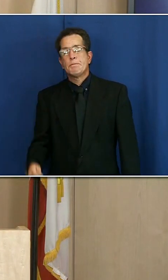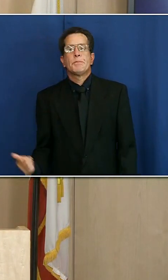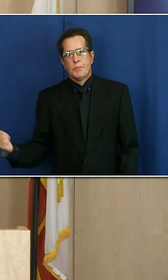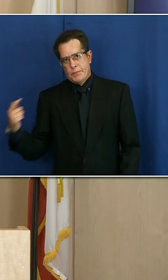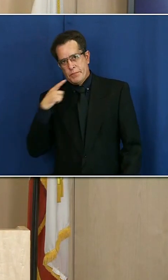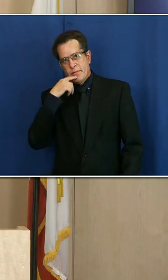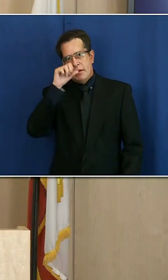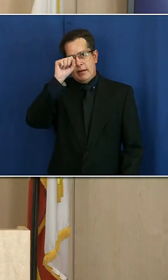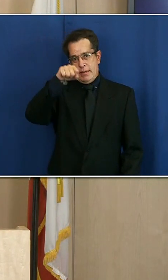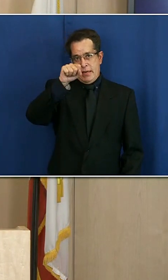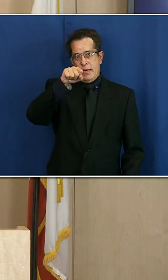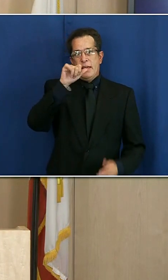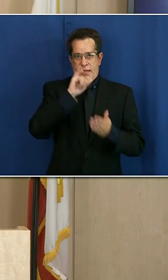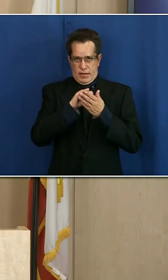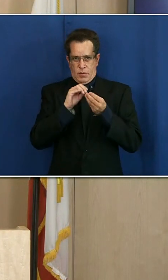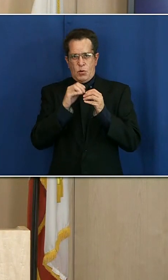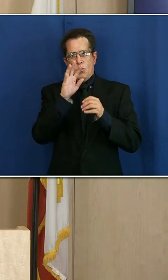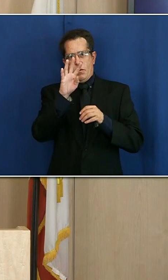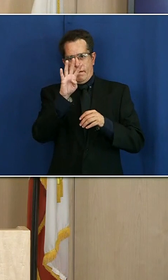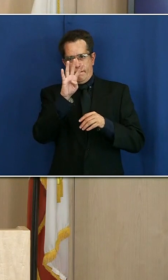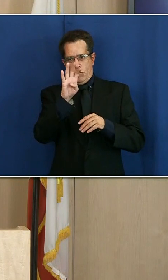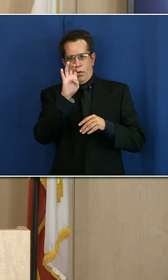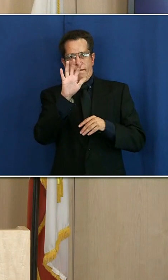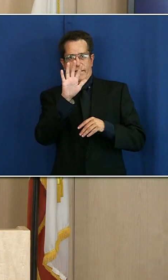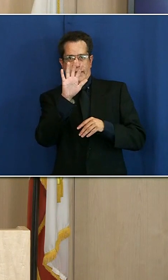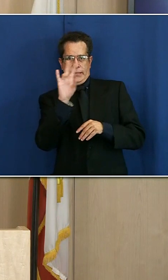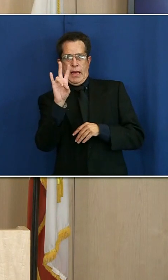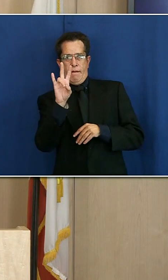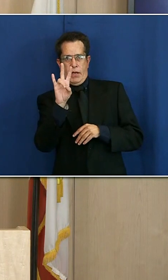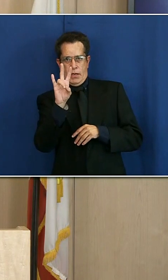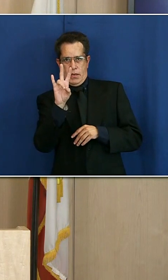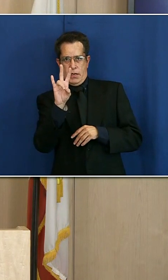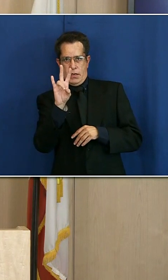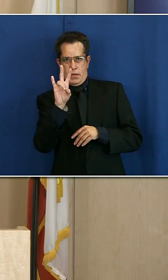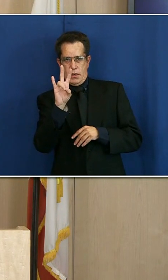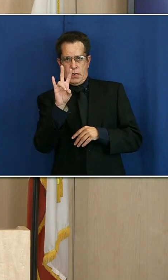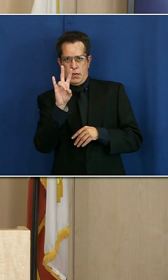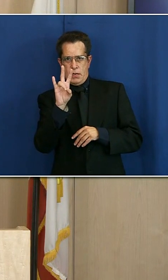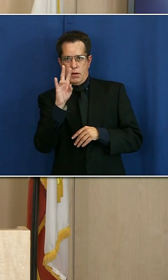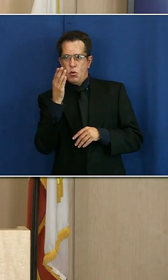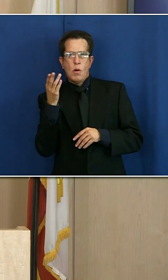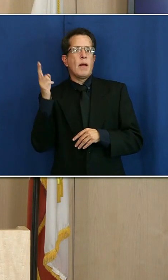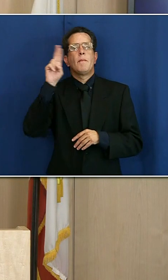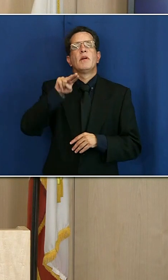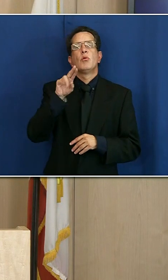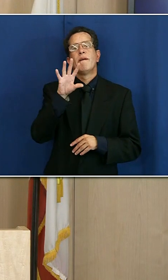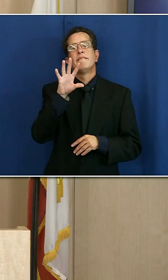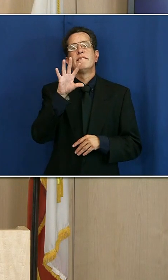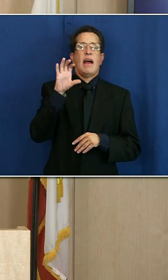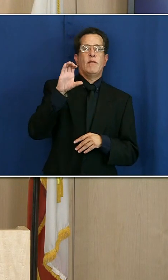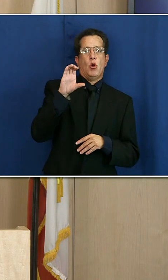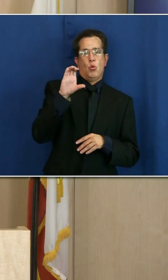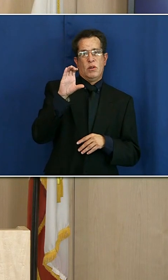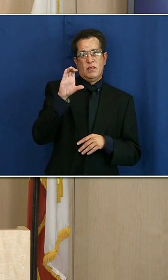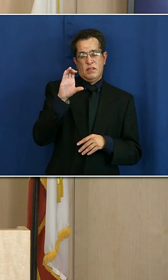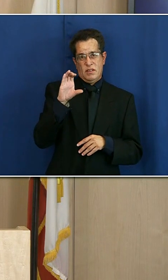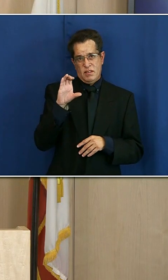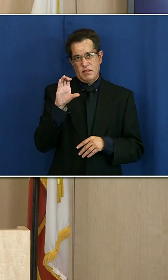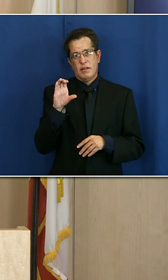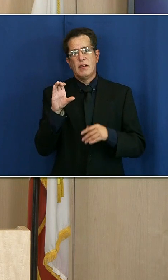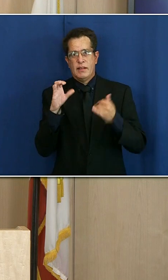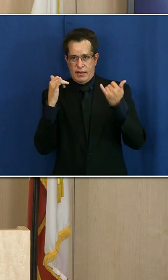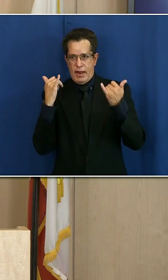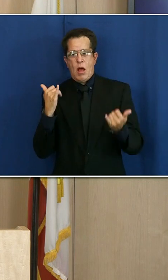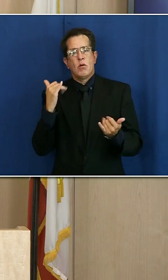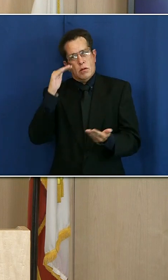Yeah, so the number was 457 previously. We went up to about 500. We're again seeing much